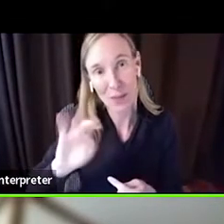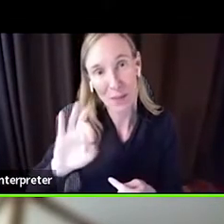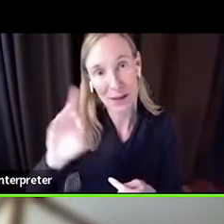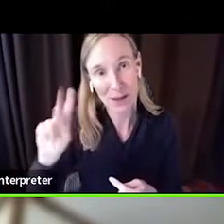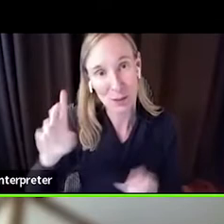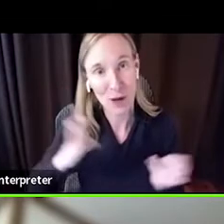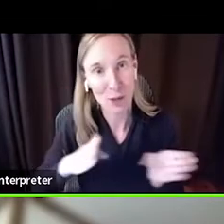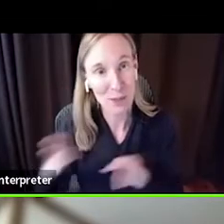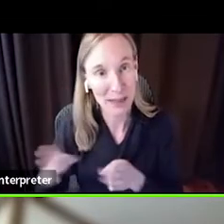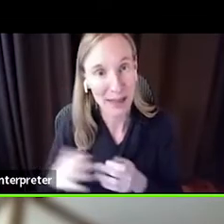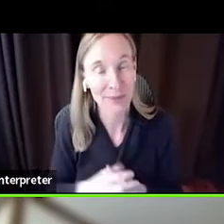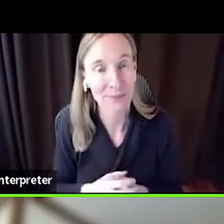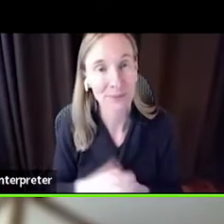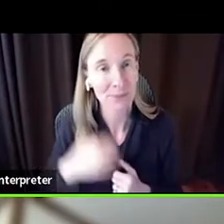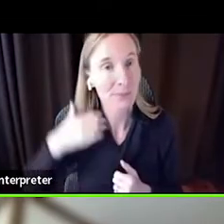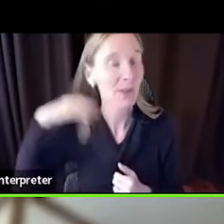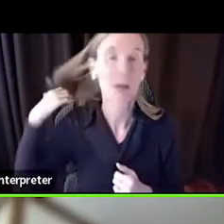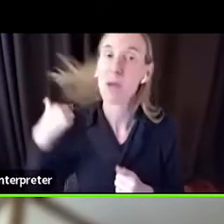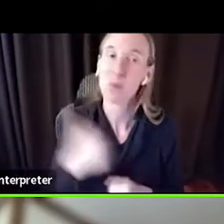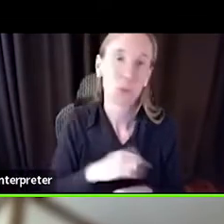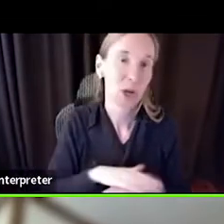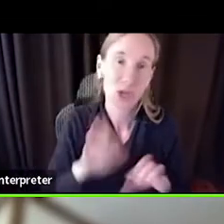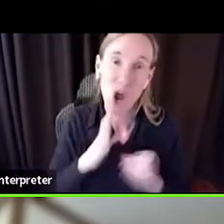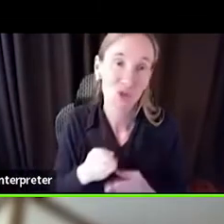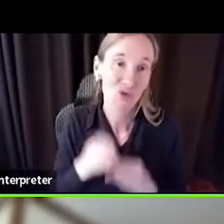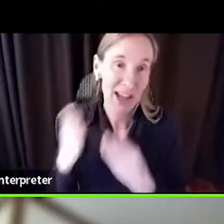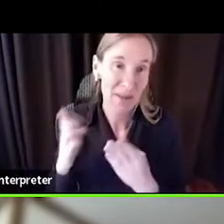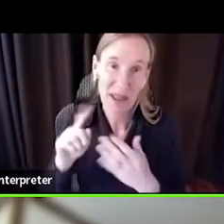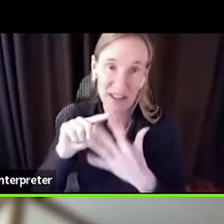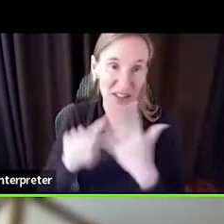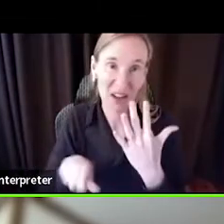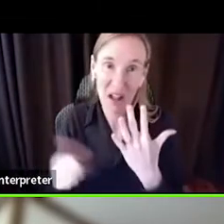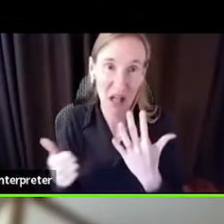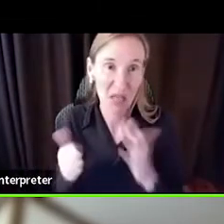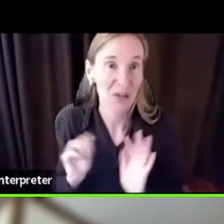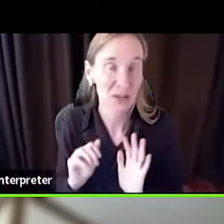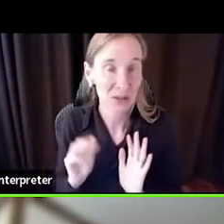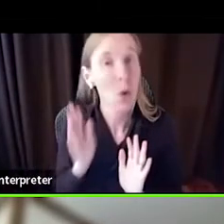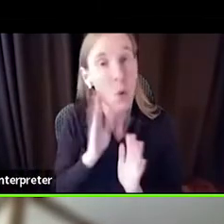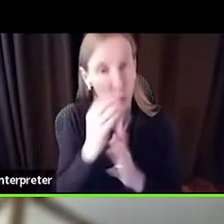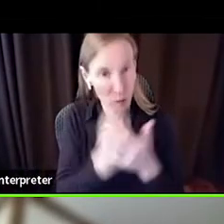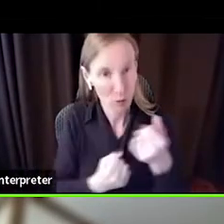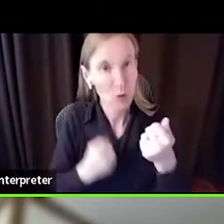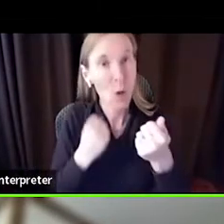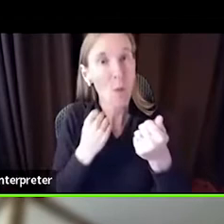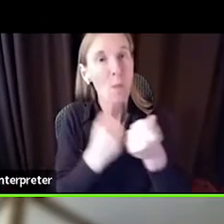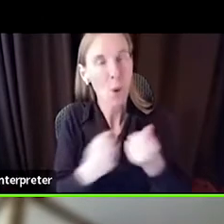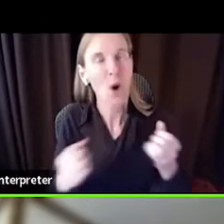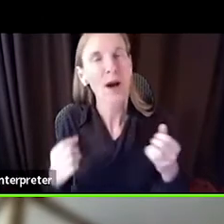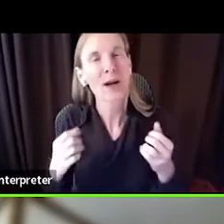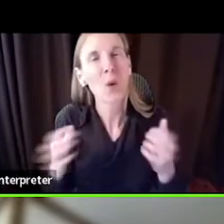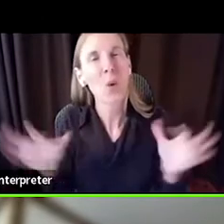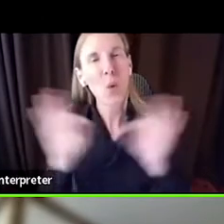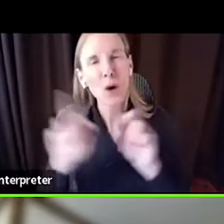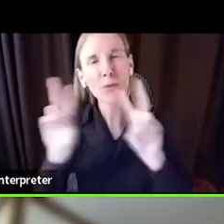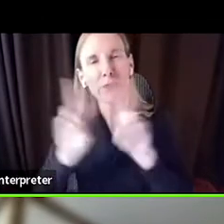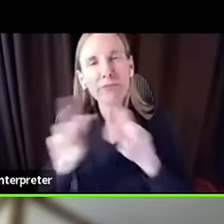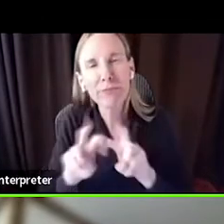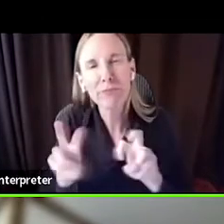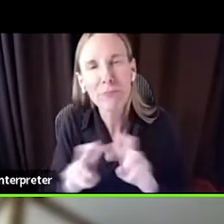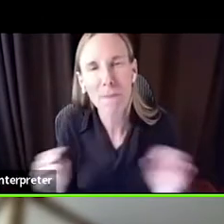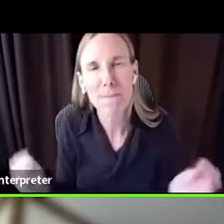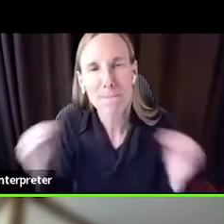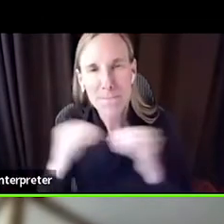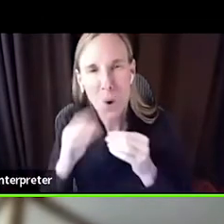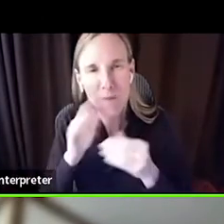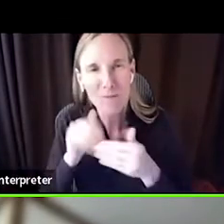At this time, we are not recommending those additions, but would support additional exploration for future years.